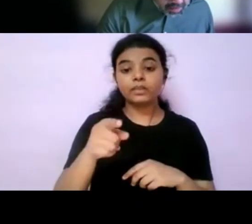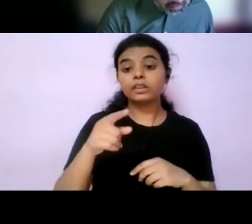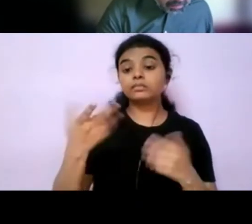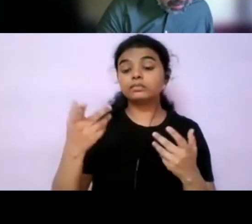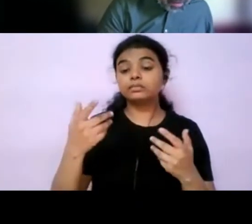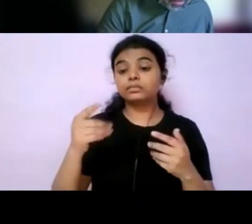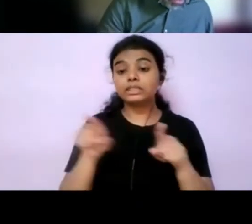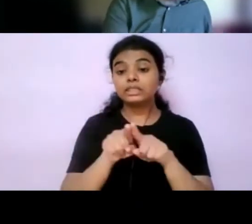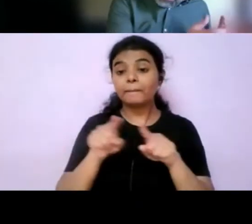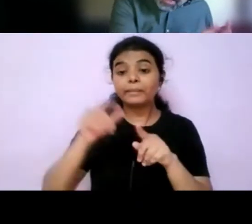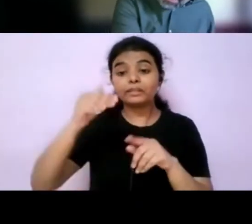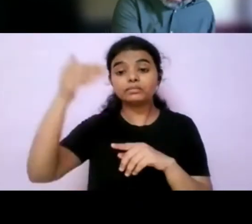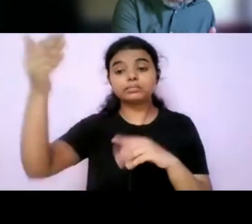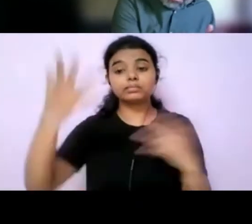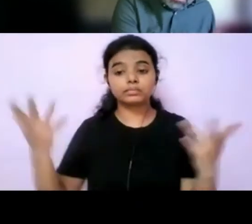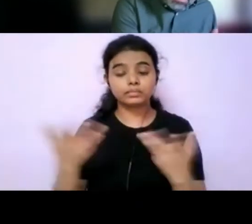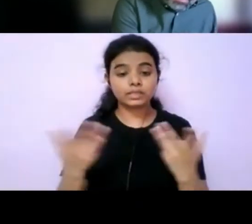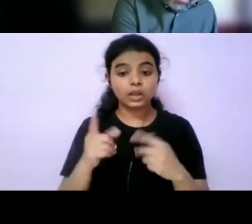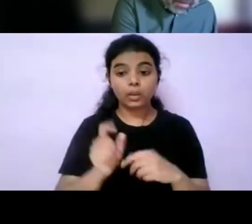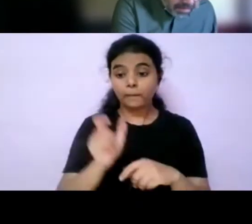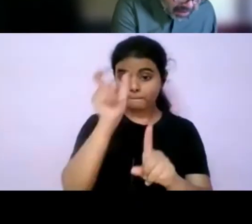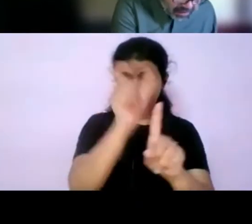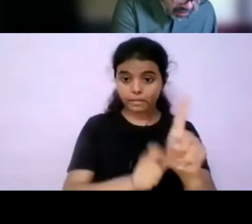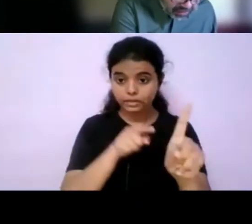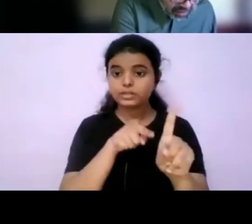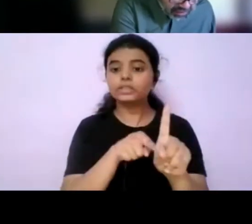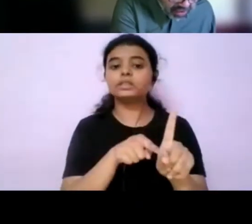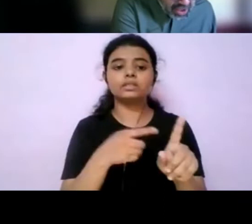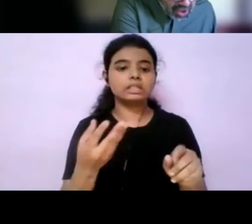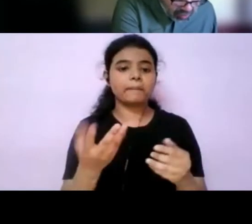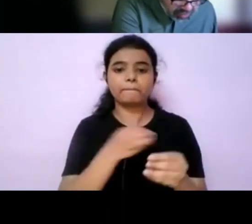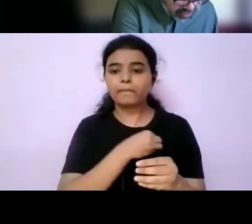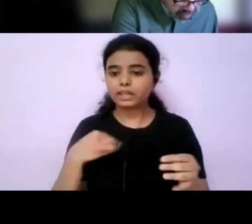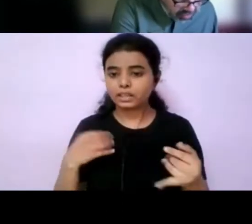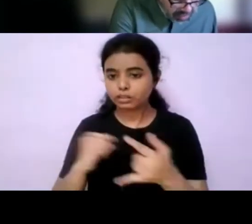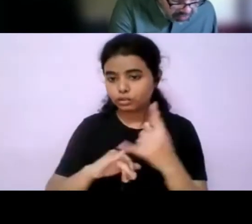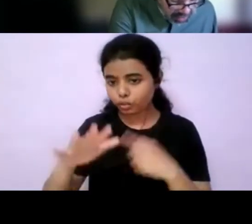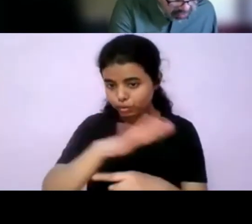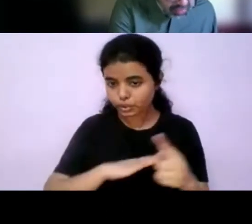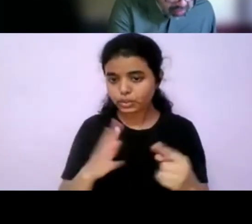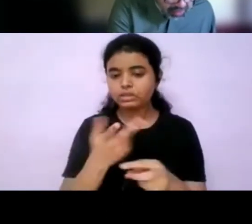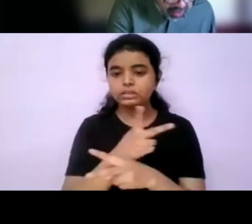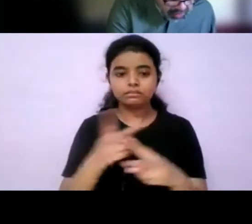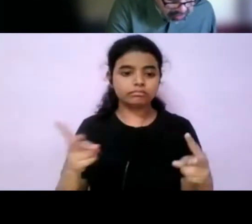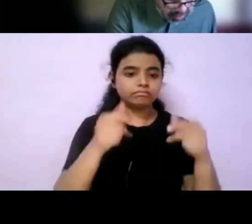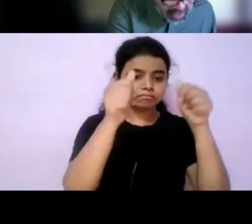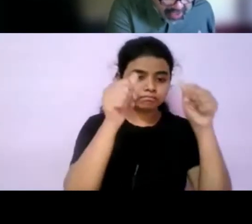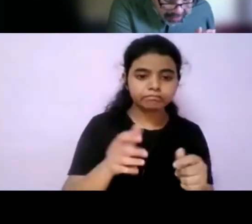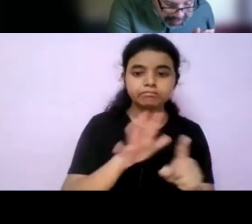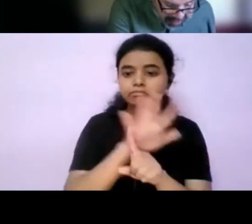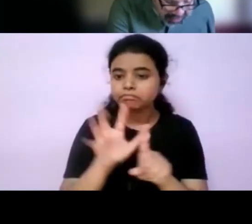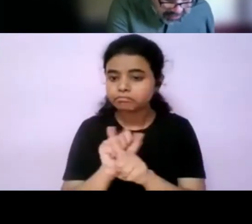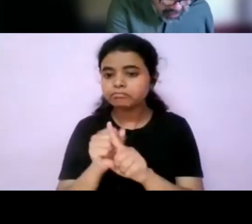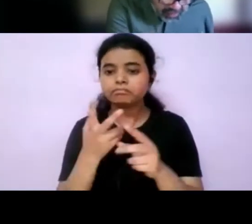an approach that privileges either the individual, as found in medical sociology, or the social and structural, or the cultural.